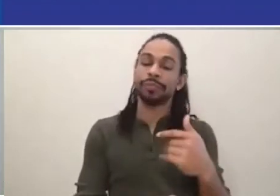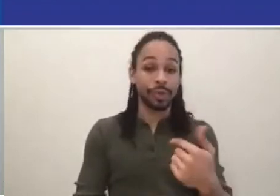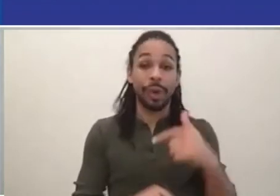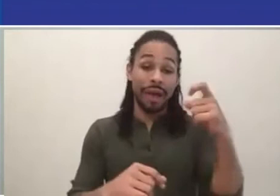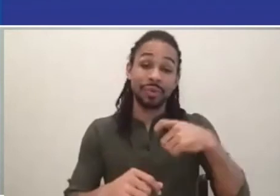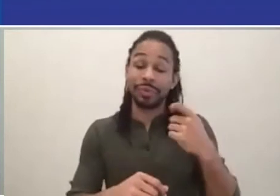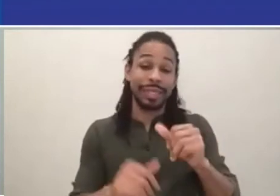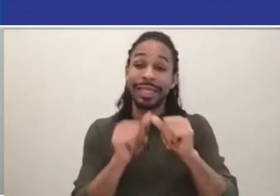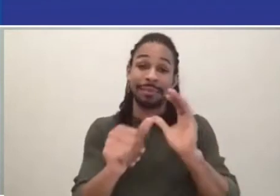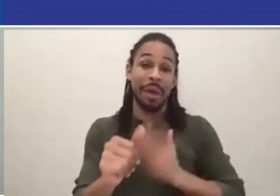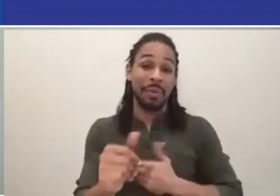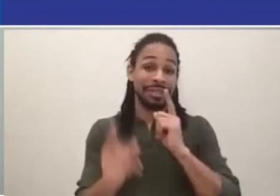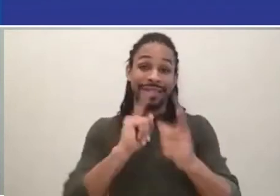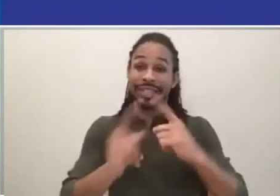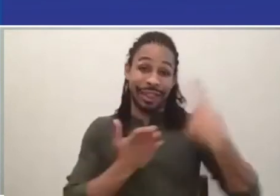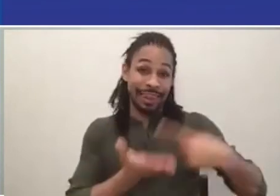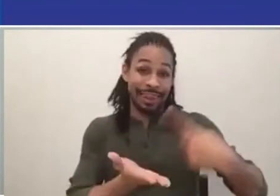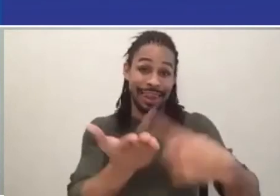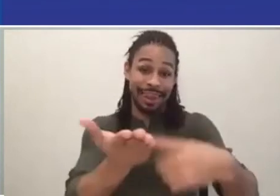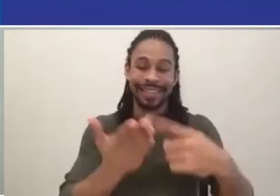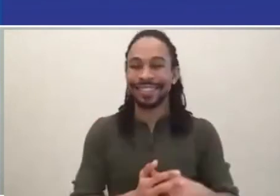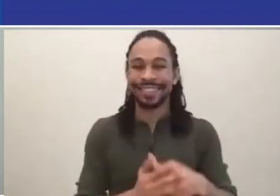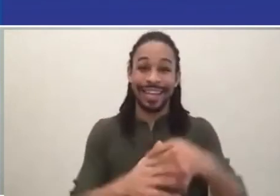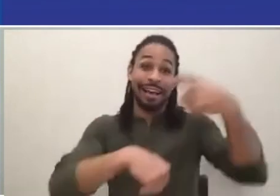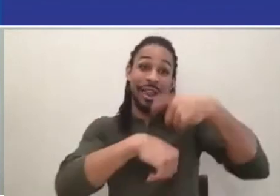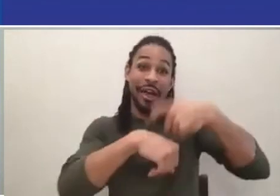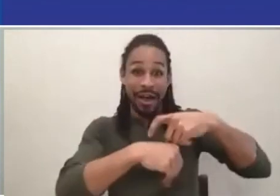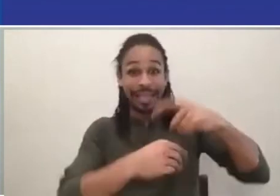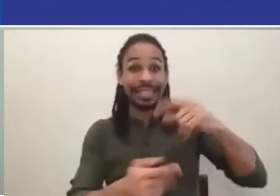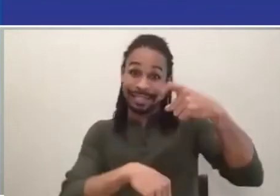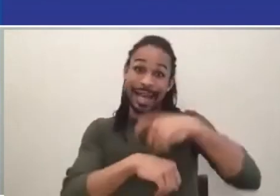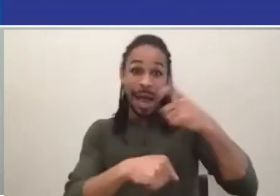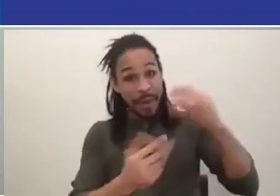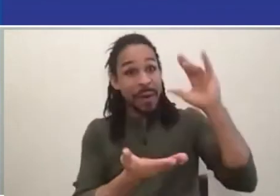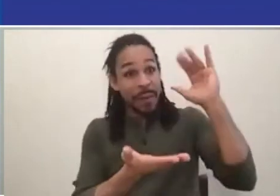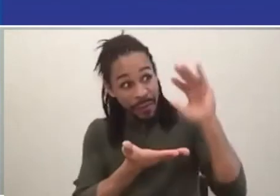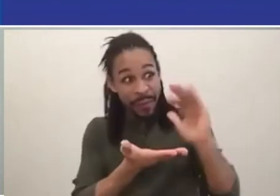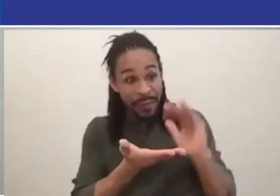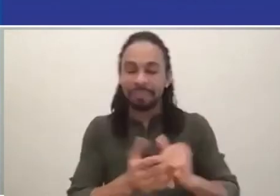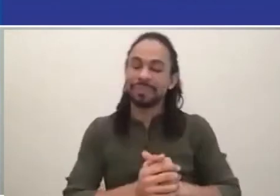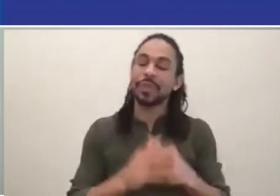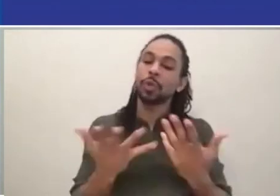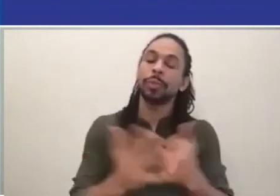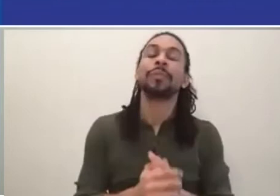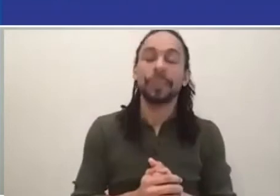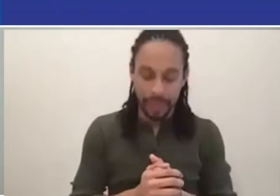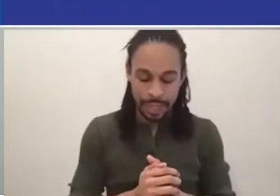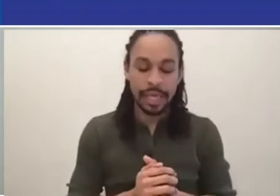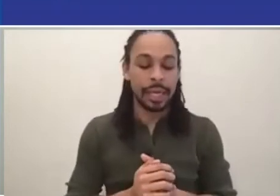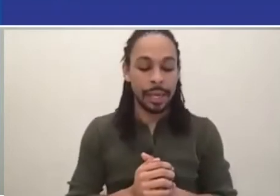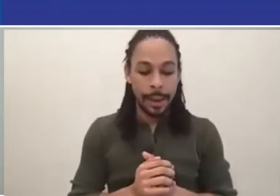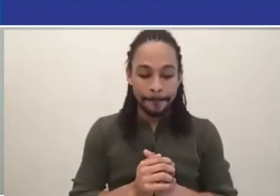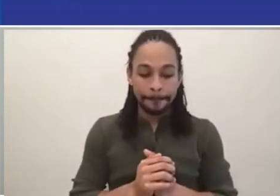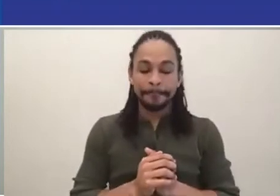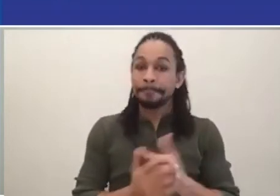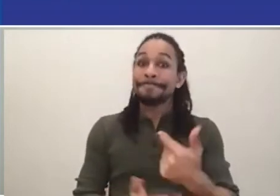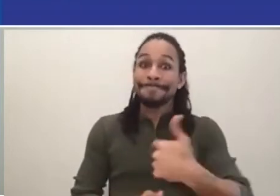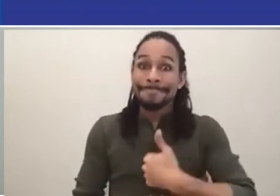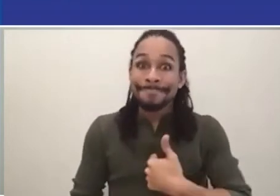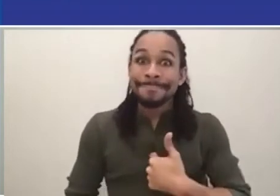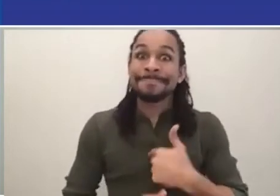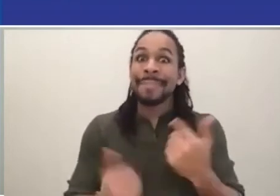there's a clock, and I'm trying to pay attention to it. So what I'd like to move into now